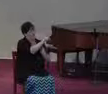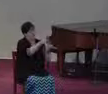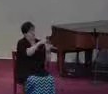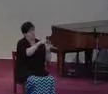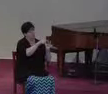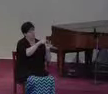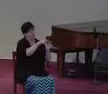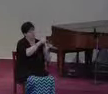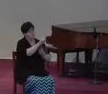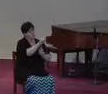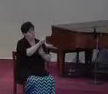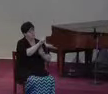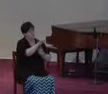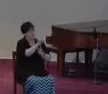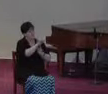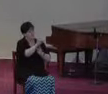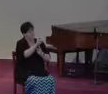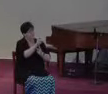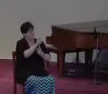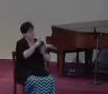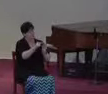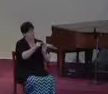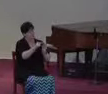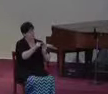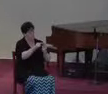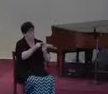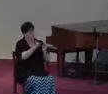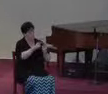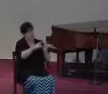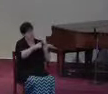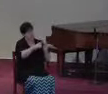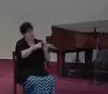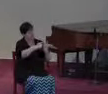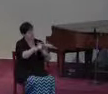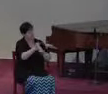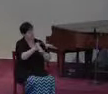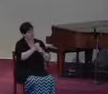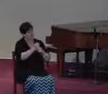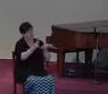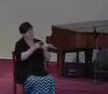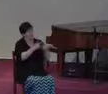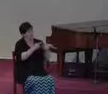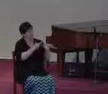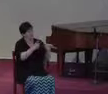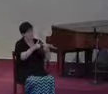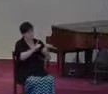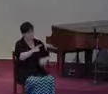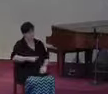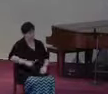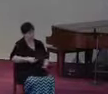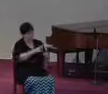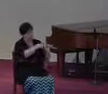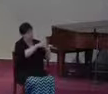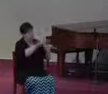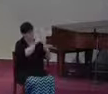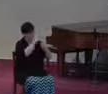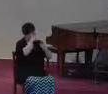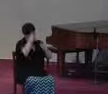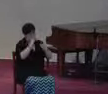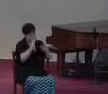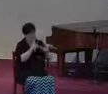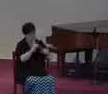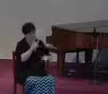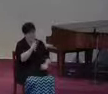Now, Simeon had received a word from the Lord. Both of these devout people expecting the Messiah, but Simeon had received